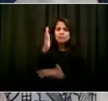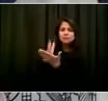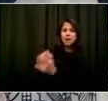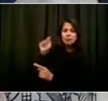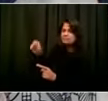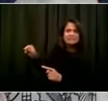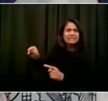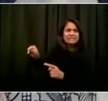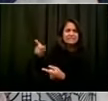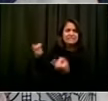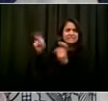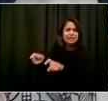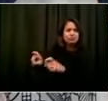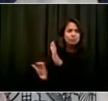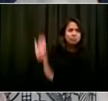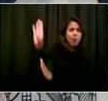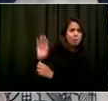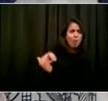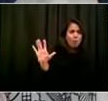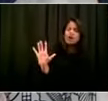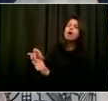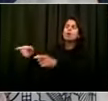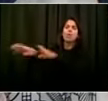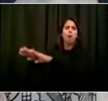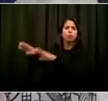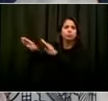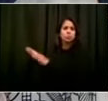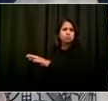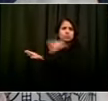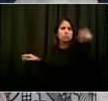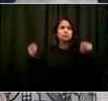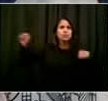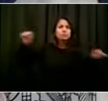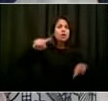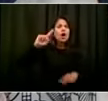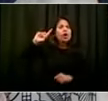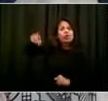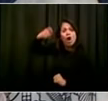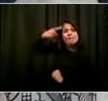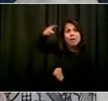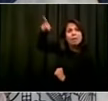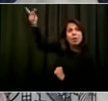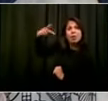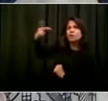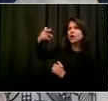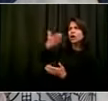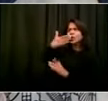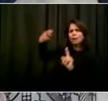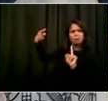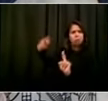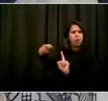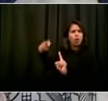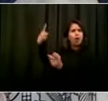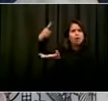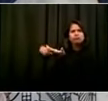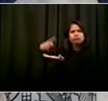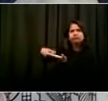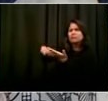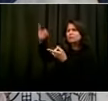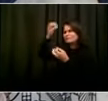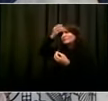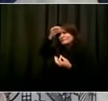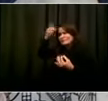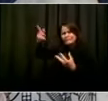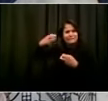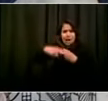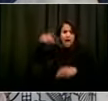right now, what we've proposed, and we think it's the one available strong option, is to say, here's